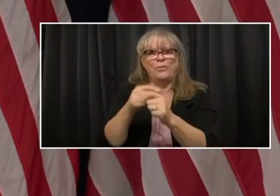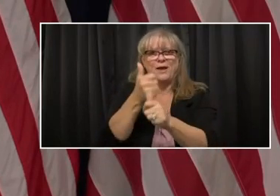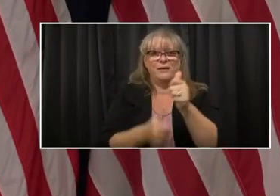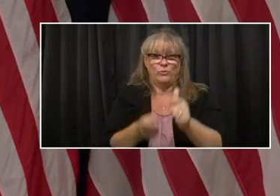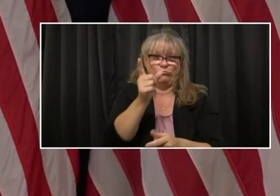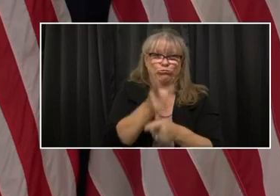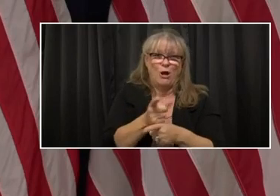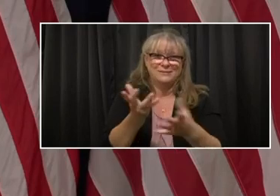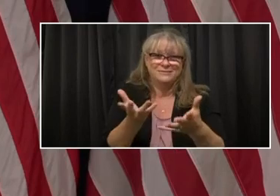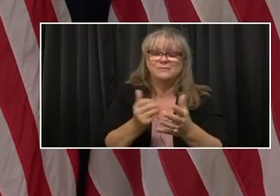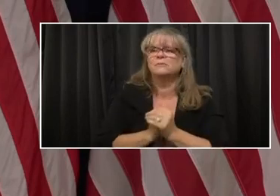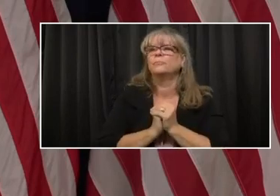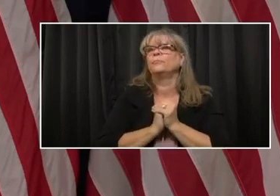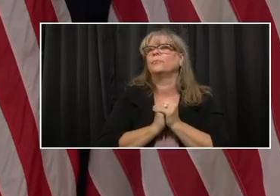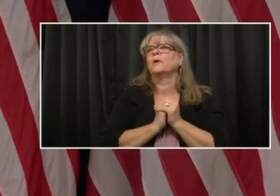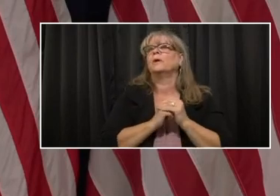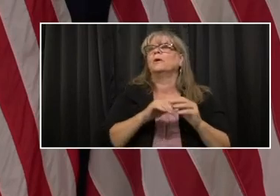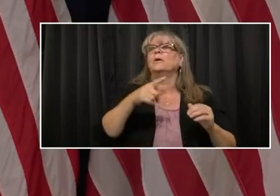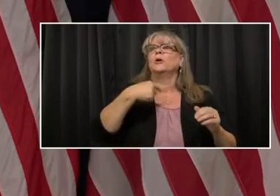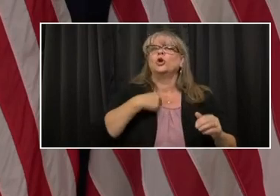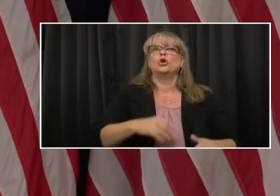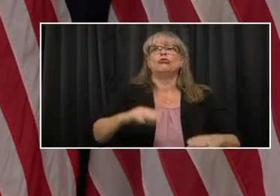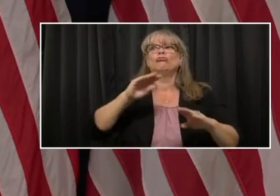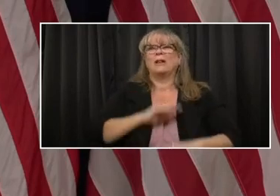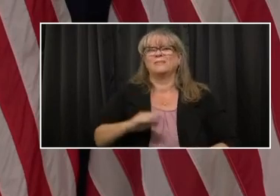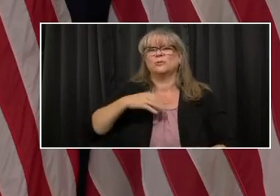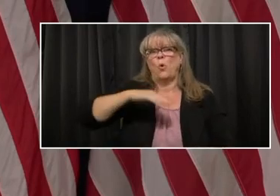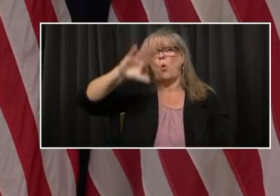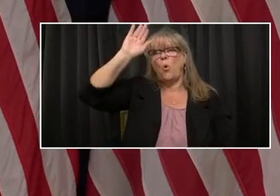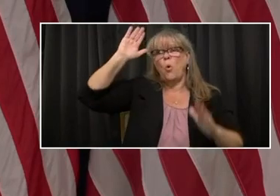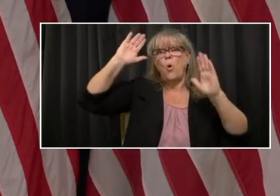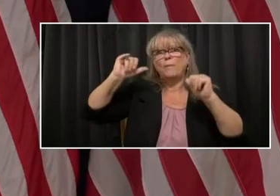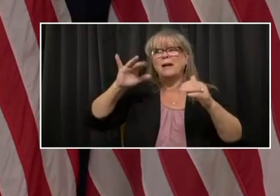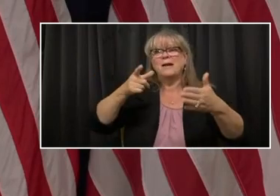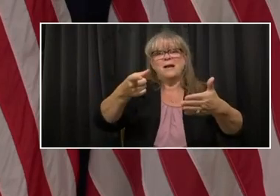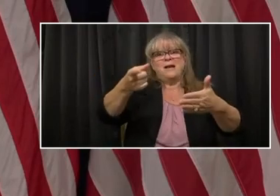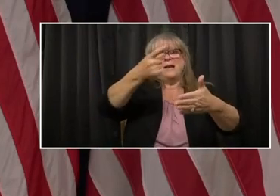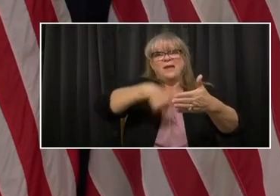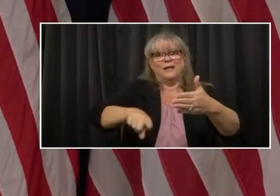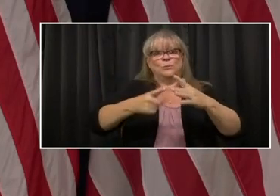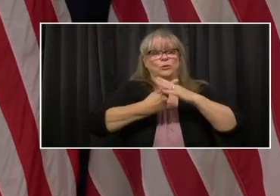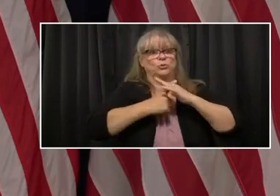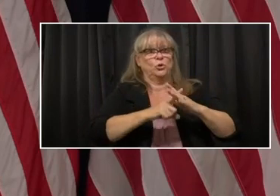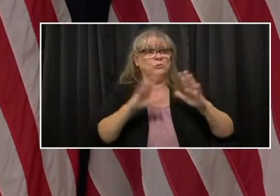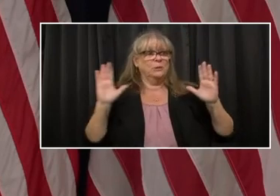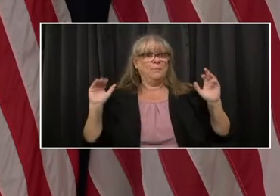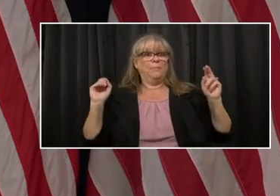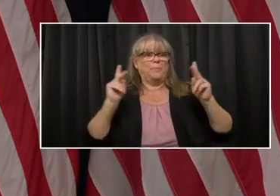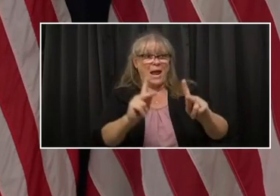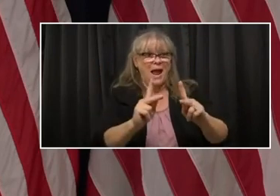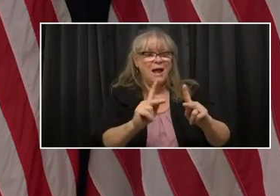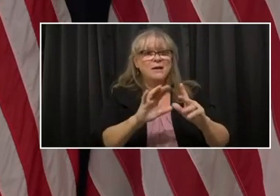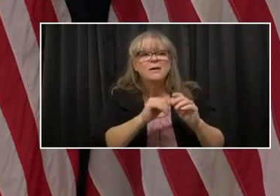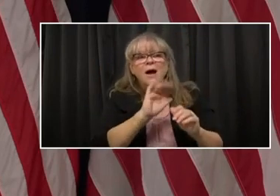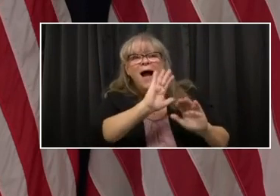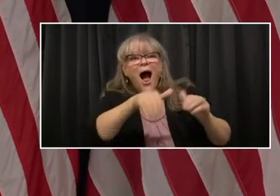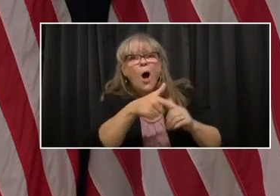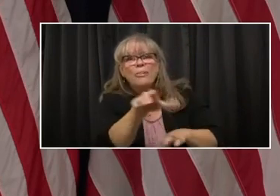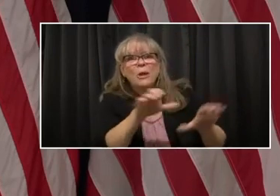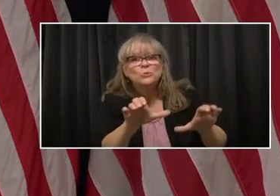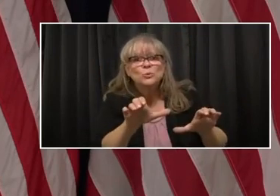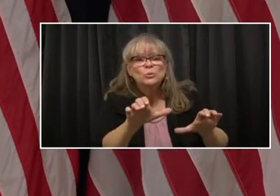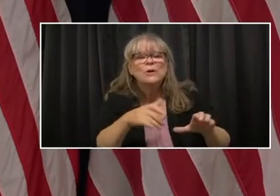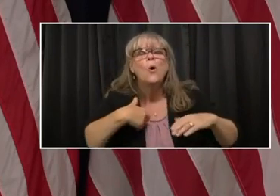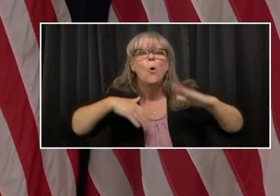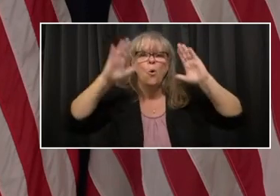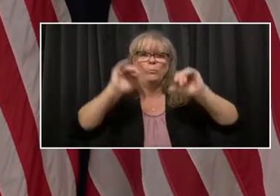that they start actually next week in person will go well for them. and of course the excitement of kind of moving forward. So it's really